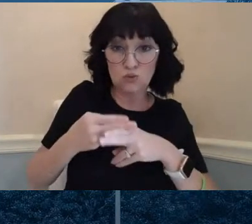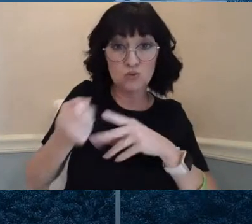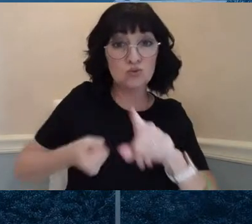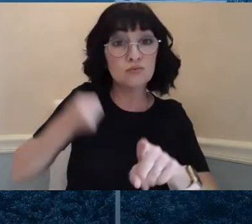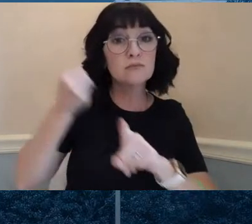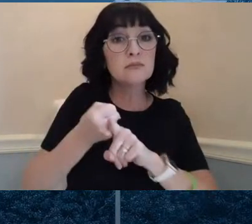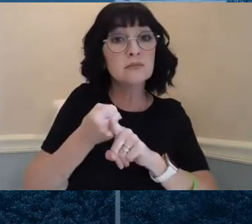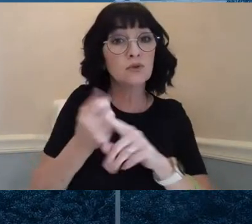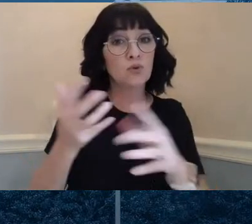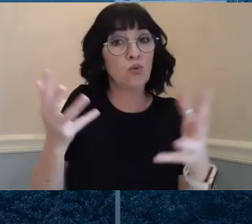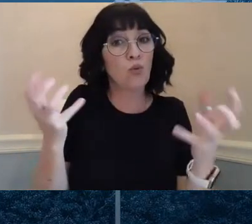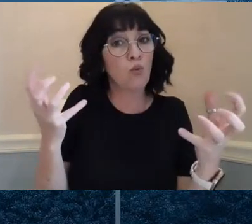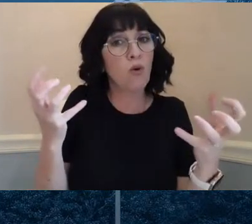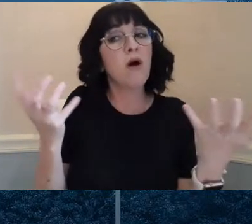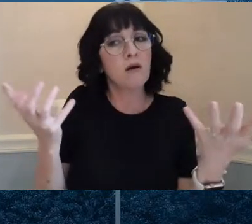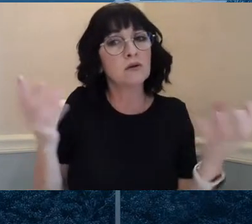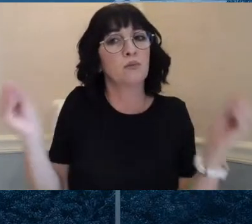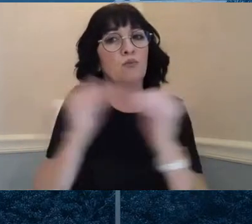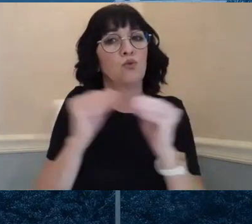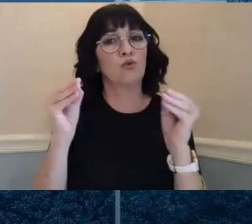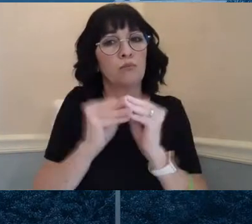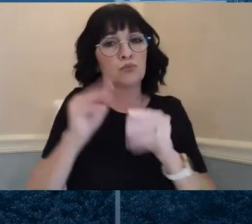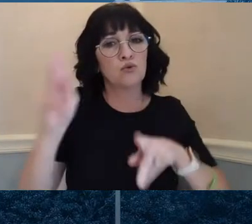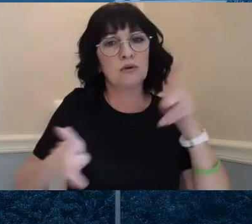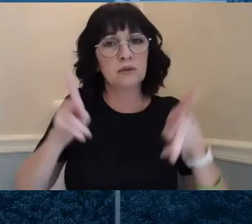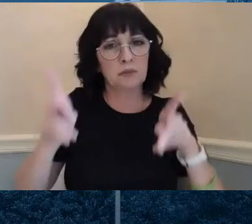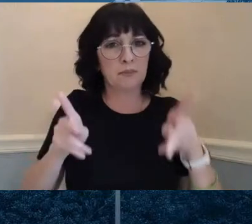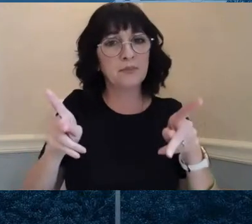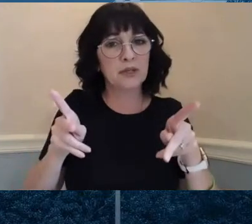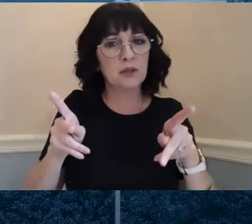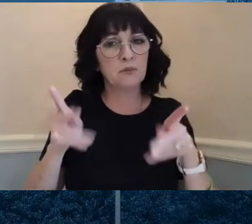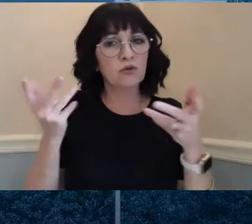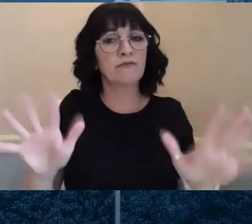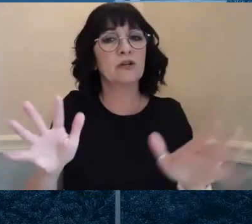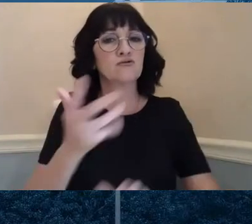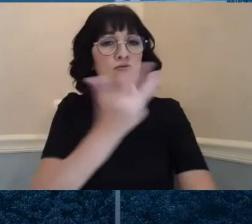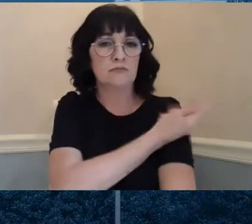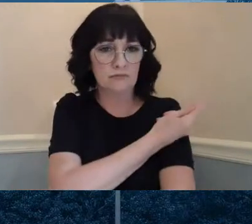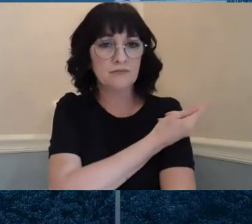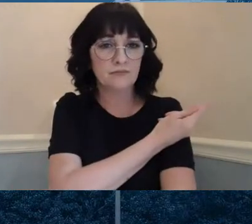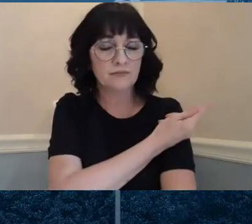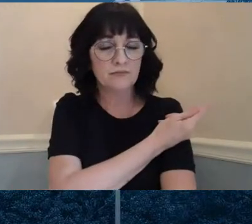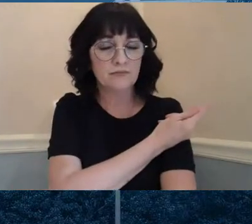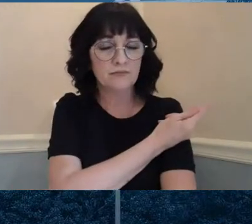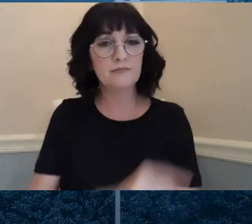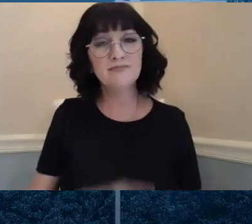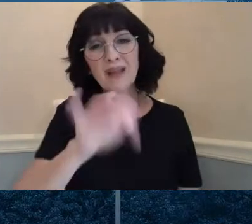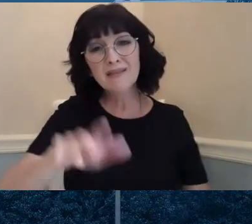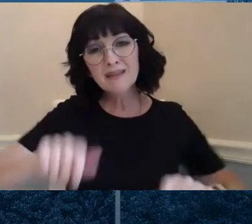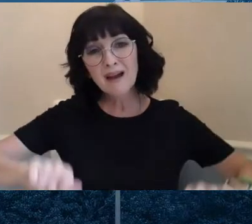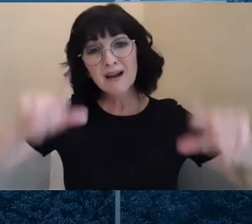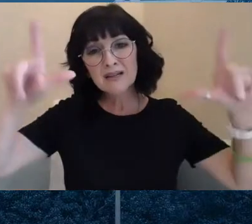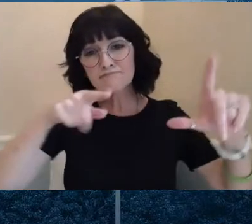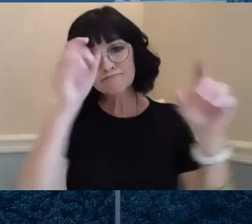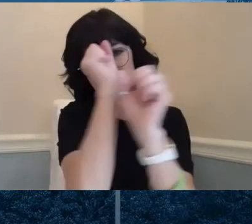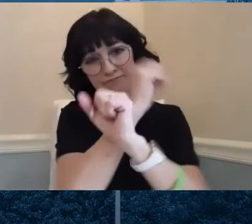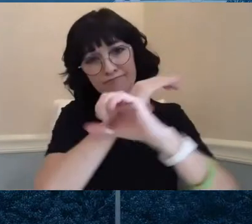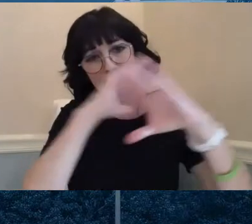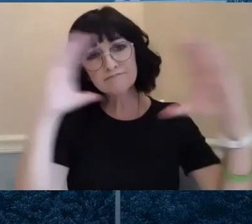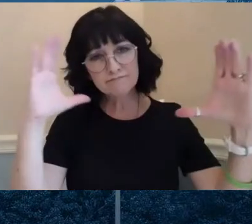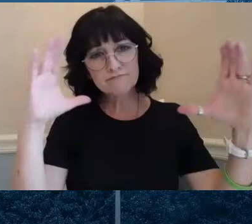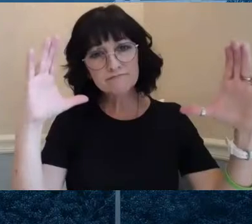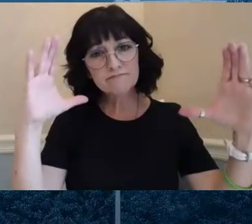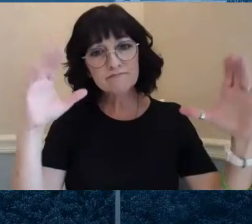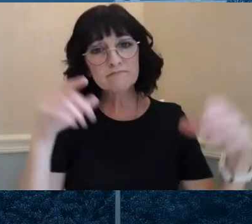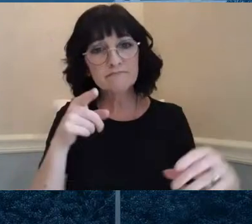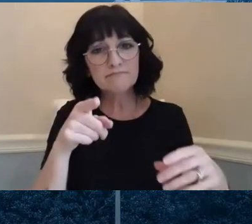This graph gives a really good illustration of the trajectory of the virus in our state going back